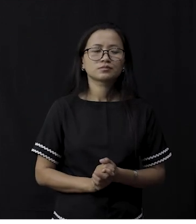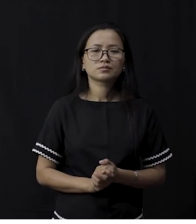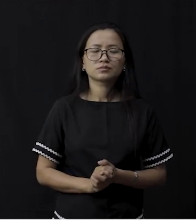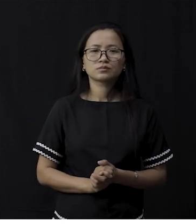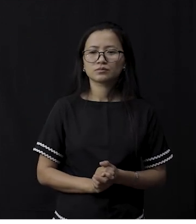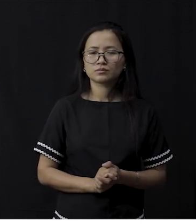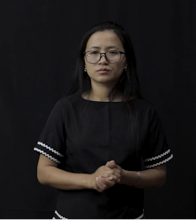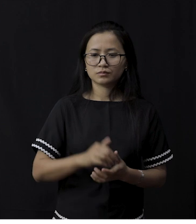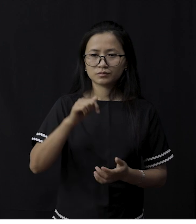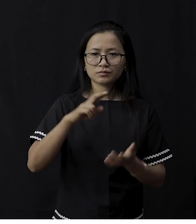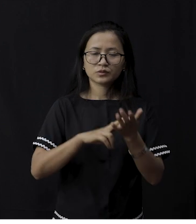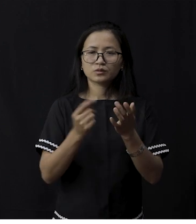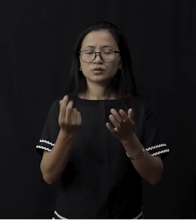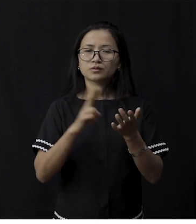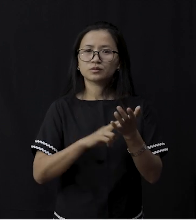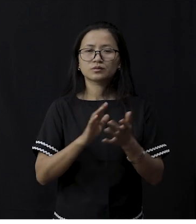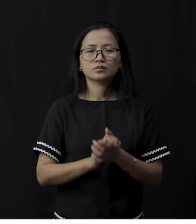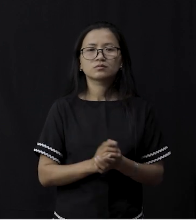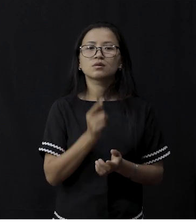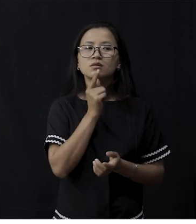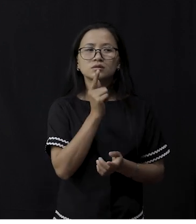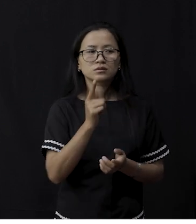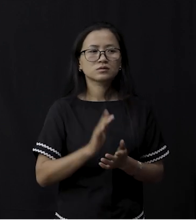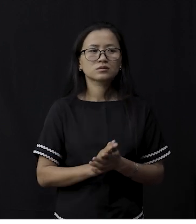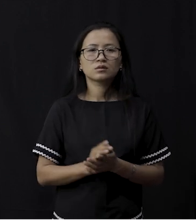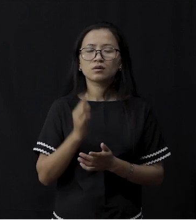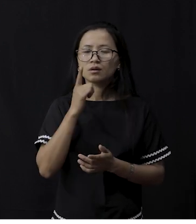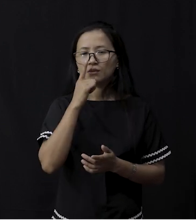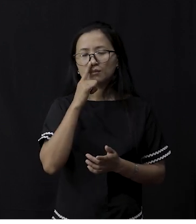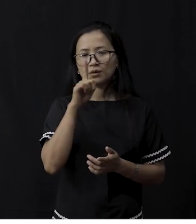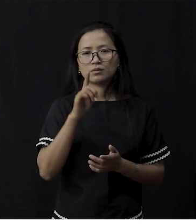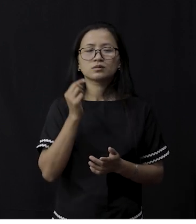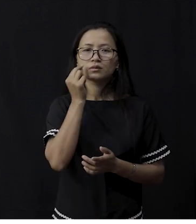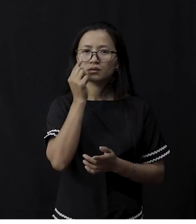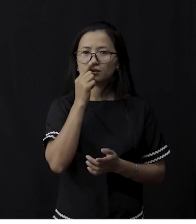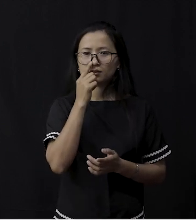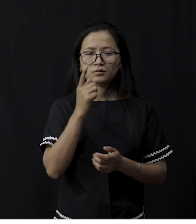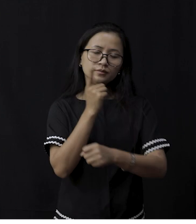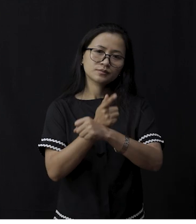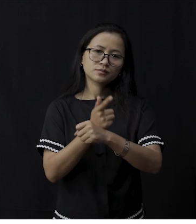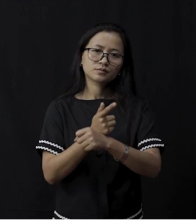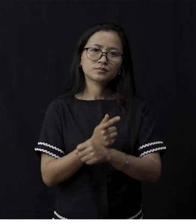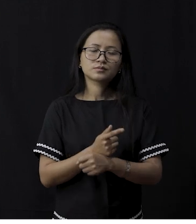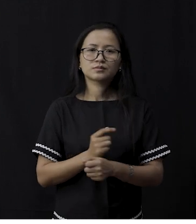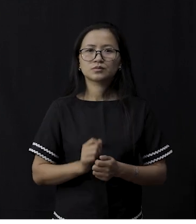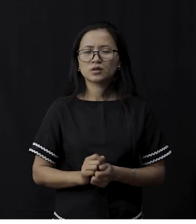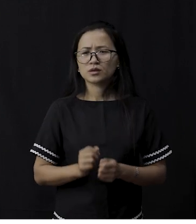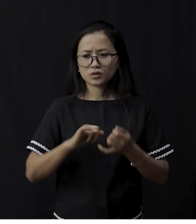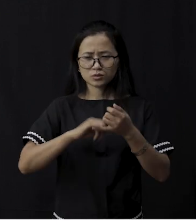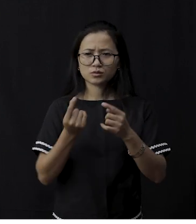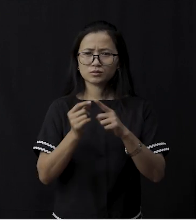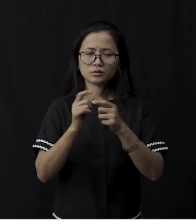So a noun is uncle, mom, girl, teacher,